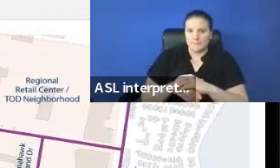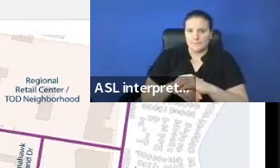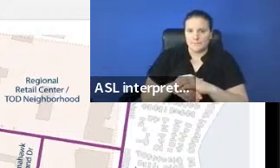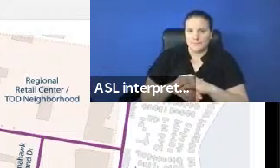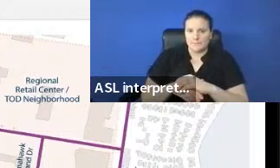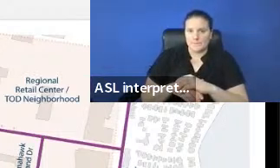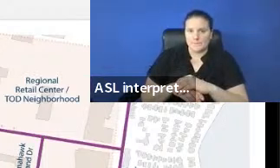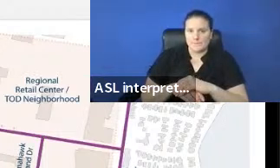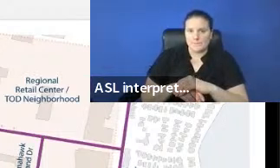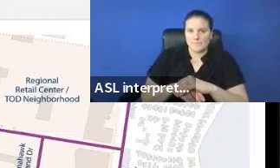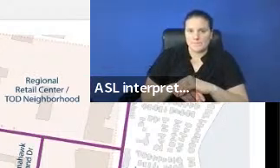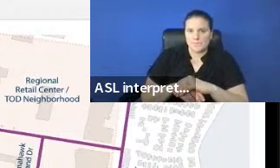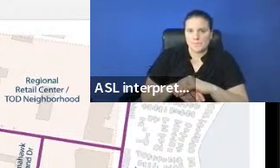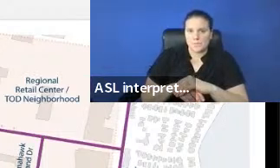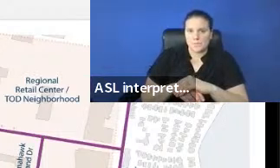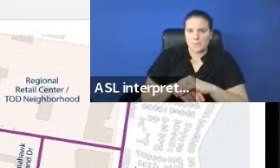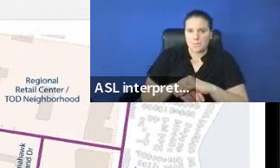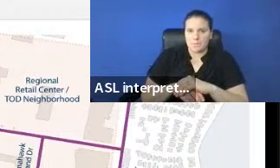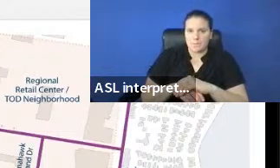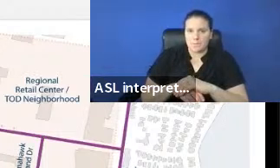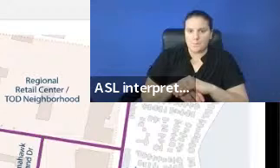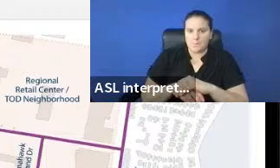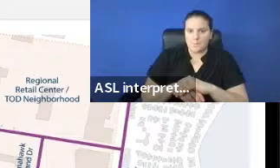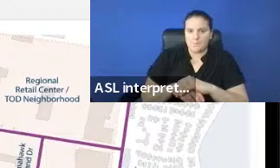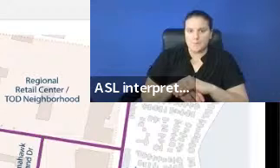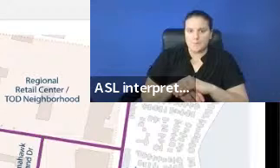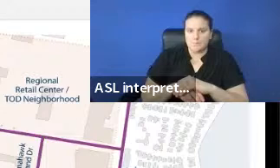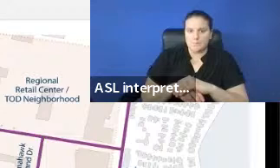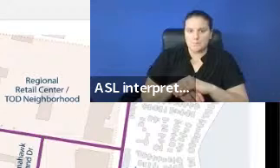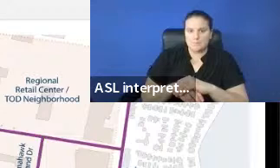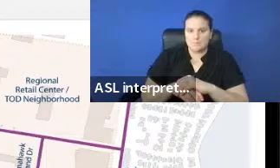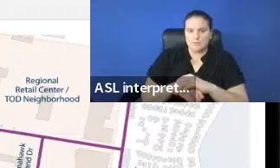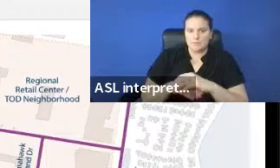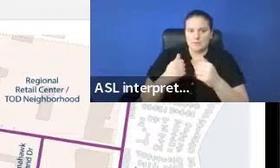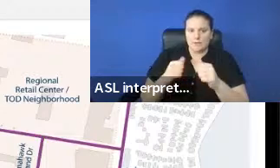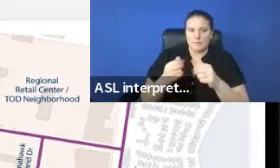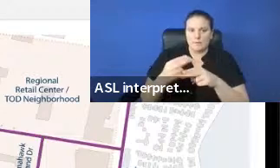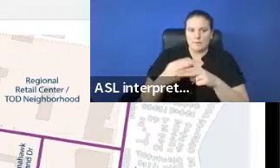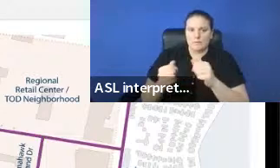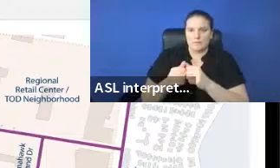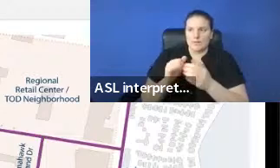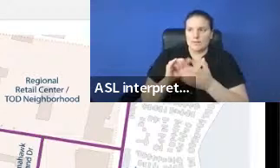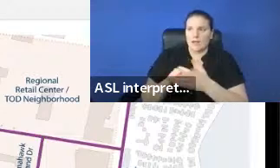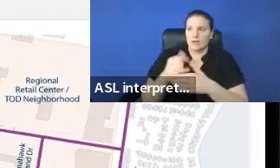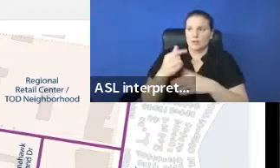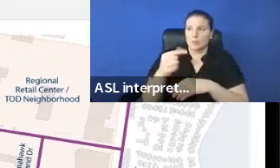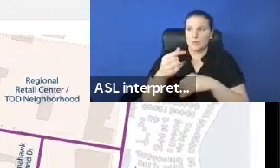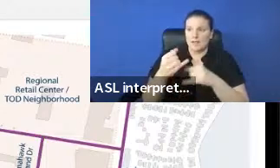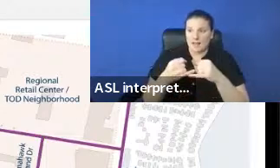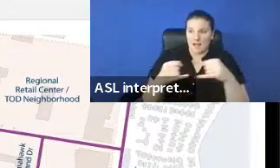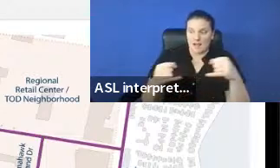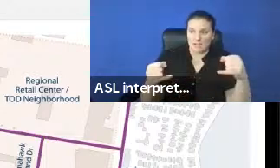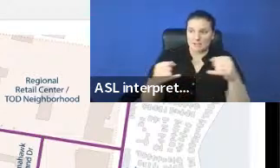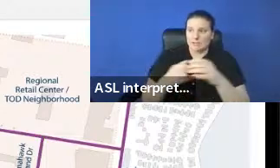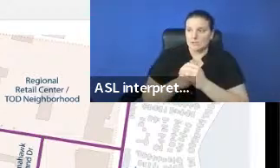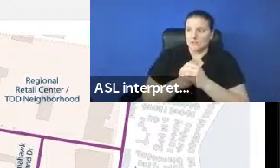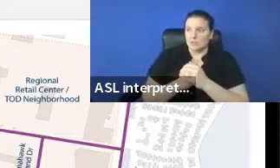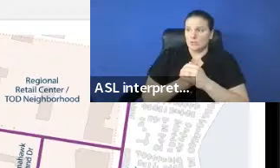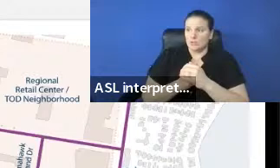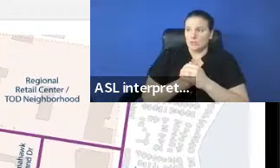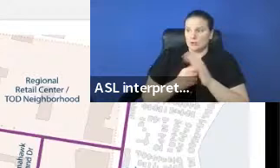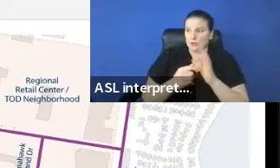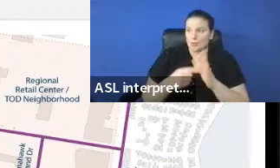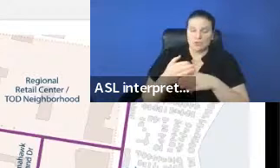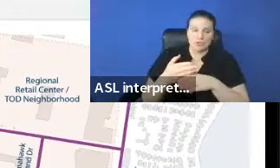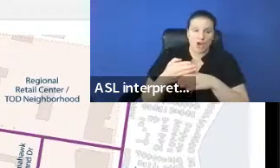Okay, so I'll try and be even more brief with this. The green lines show the shared use